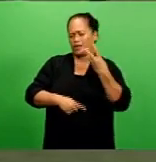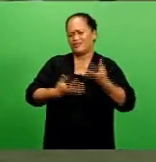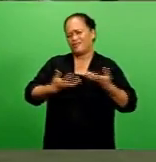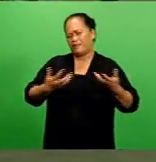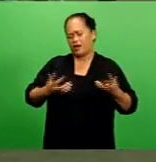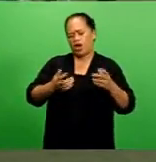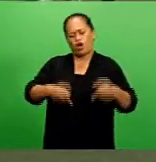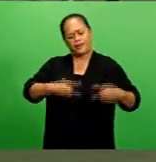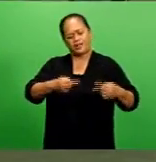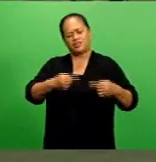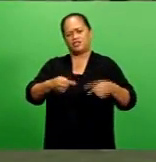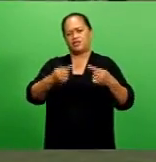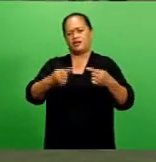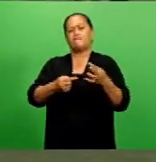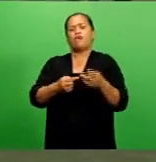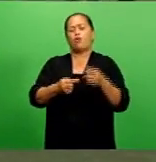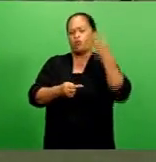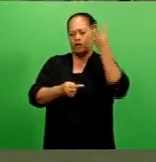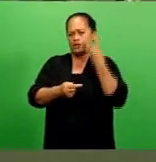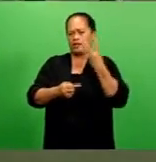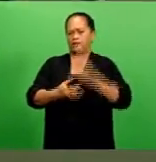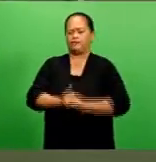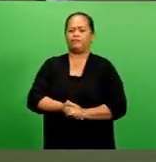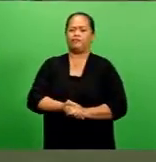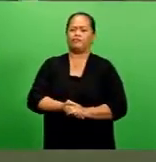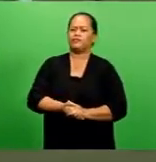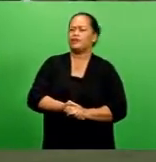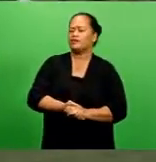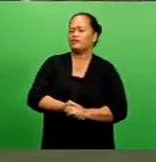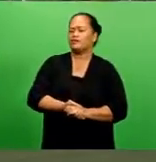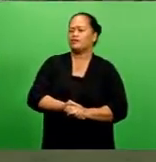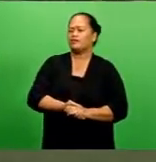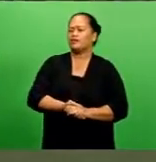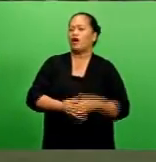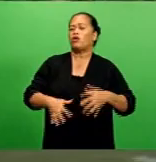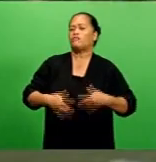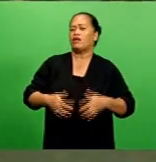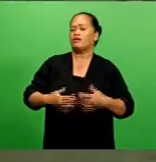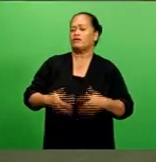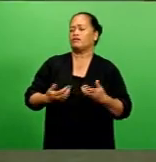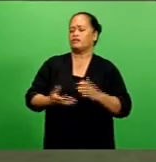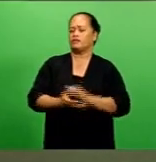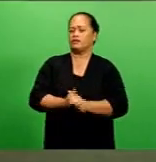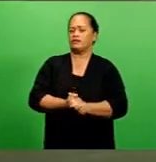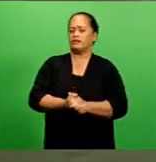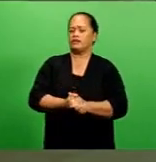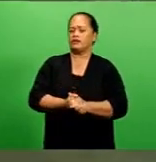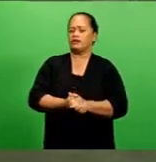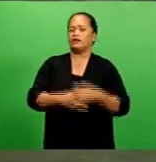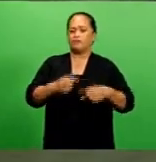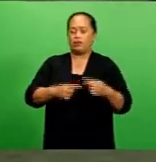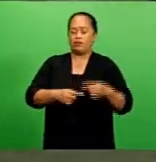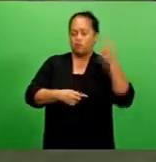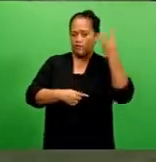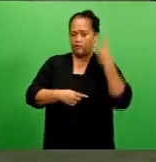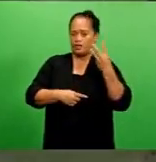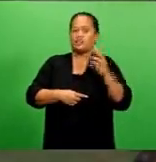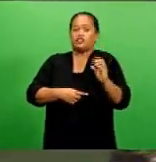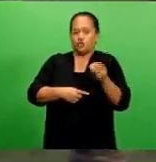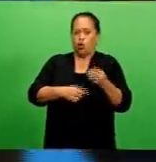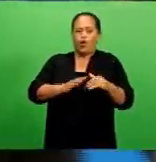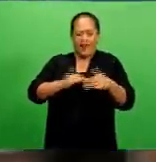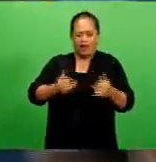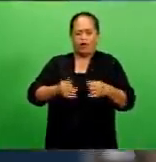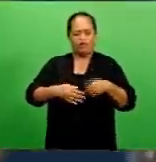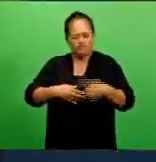There were a lot of complaints raised by women. We're having discussions with the sponsors. The endorsement